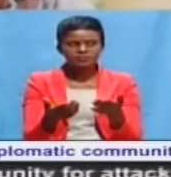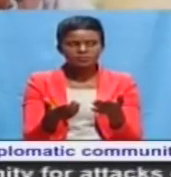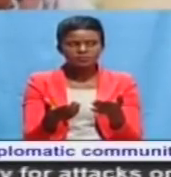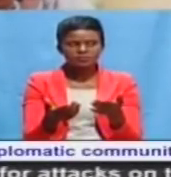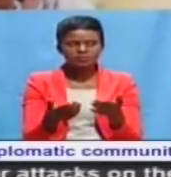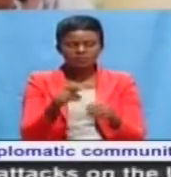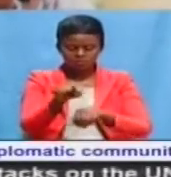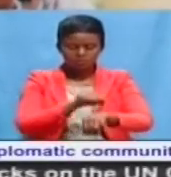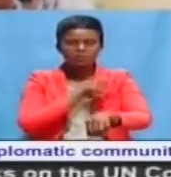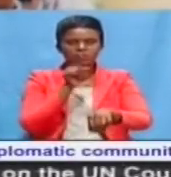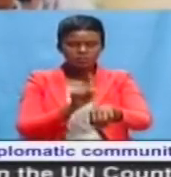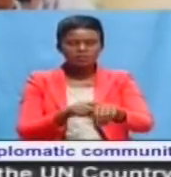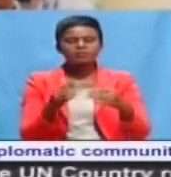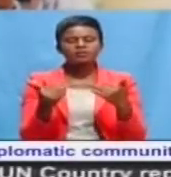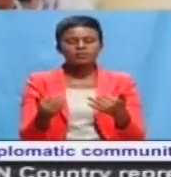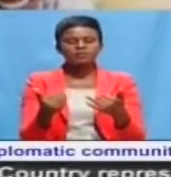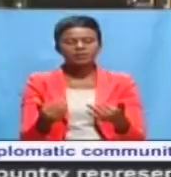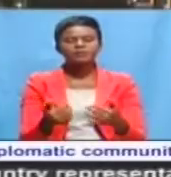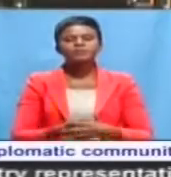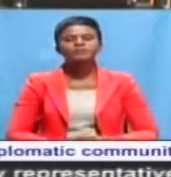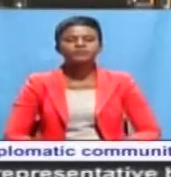for a long time now.